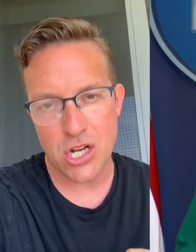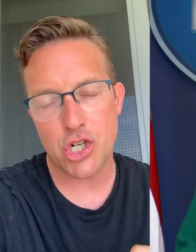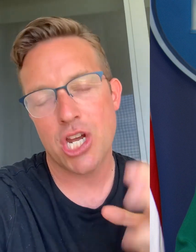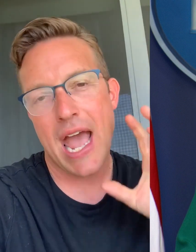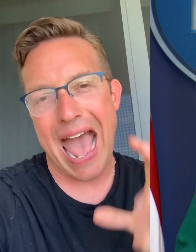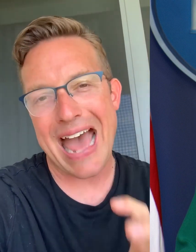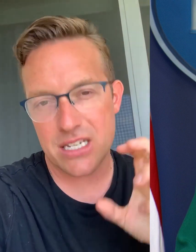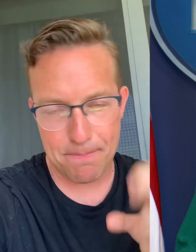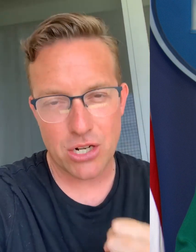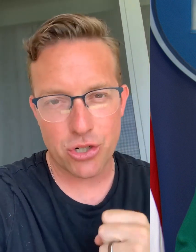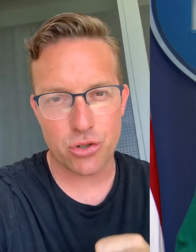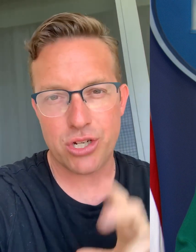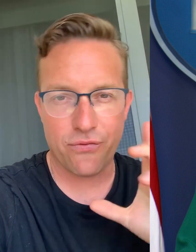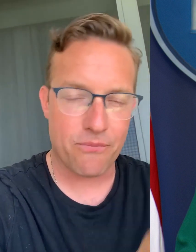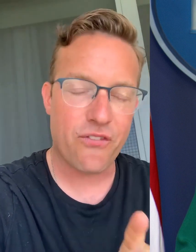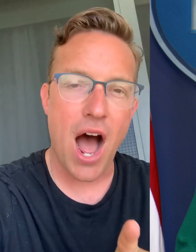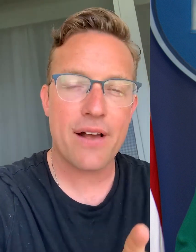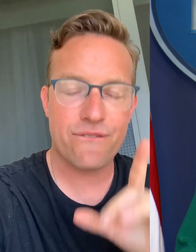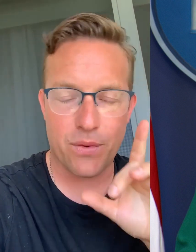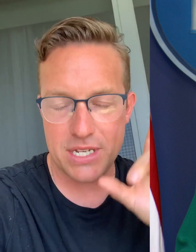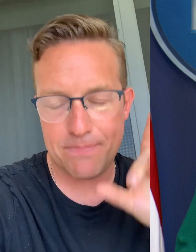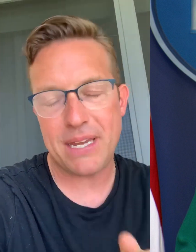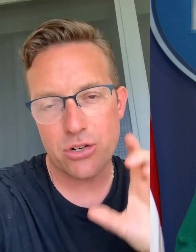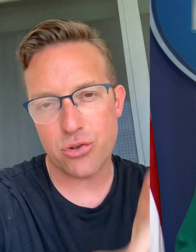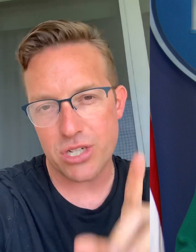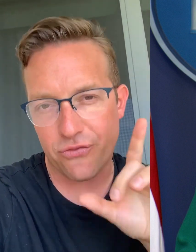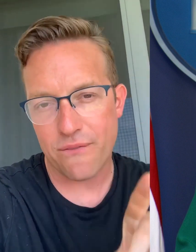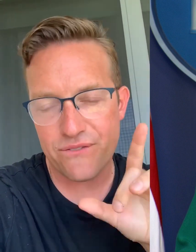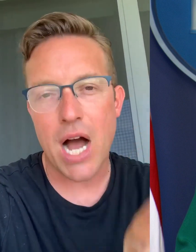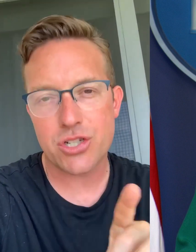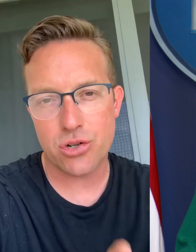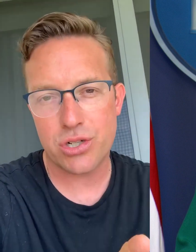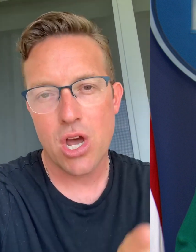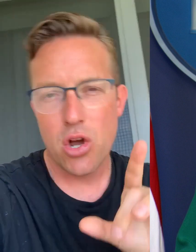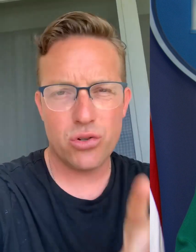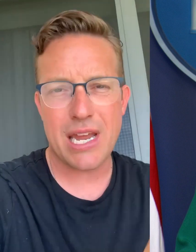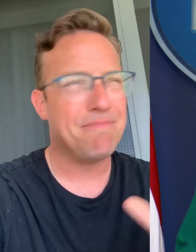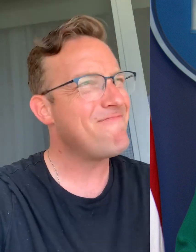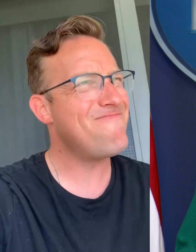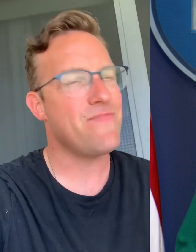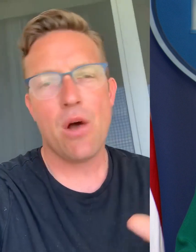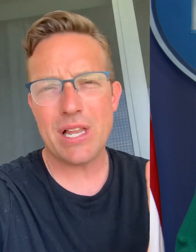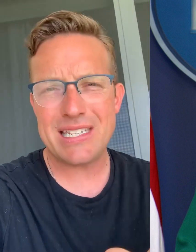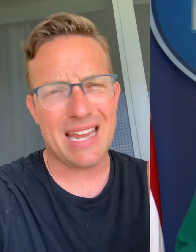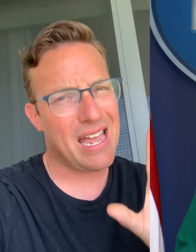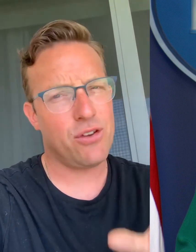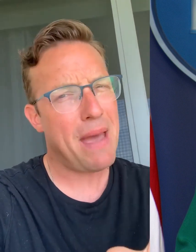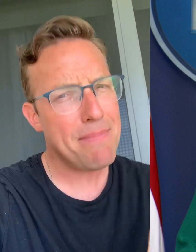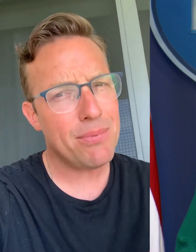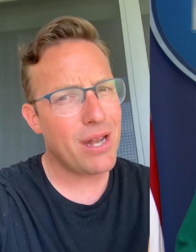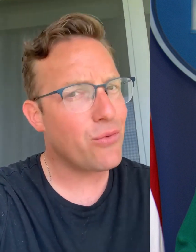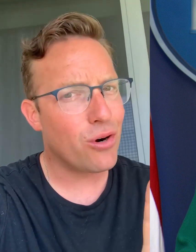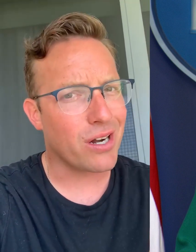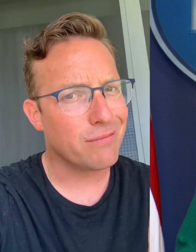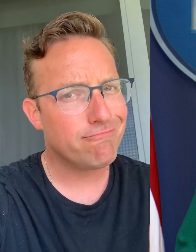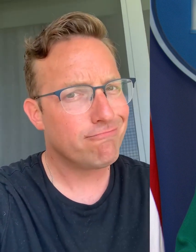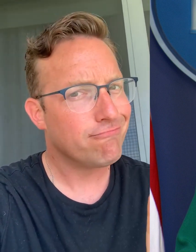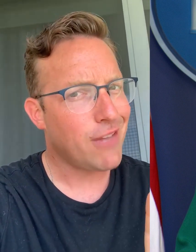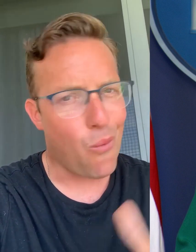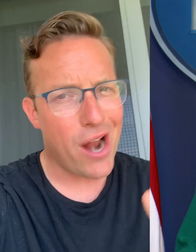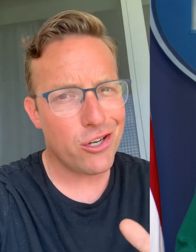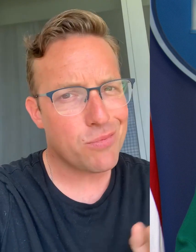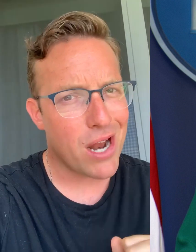raged at Peter Ducey from Fox News who said, hmm, let's see, if you pay people not work,